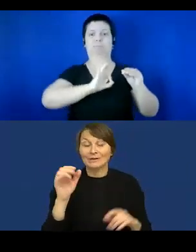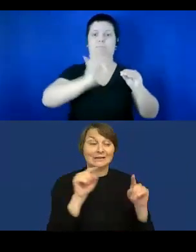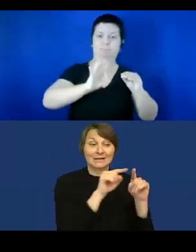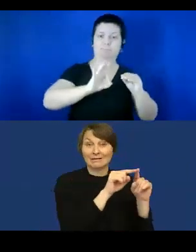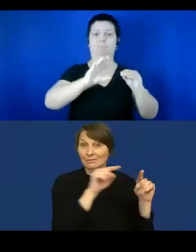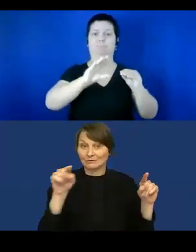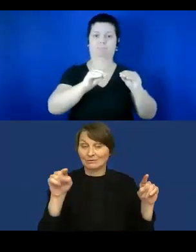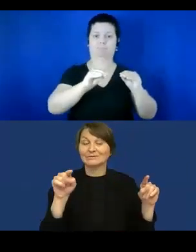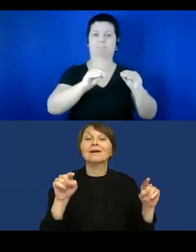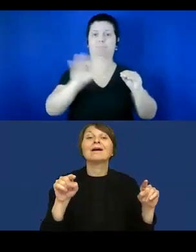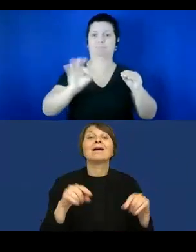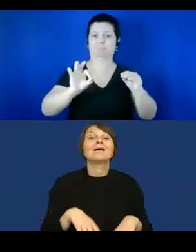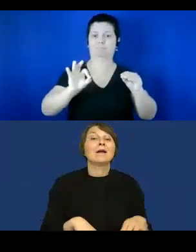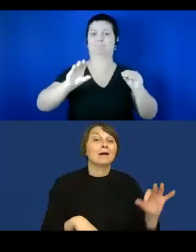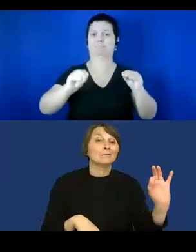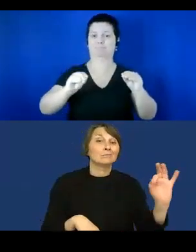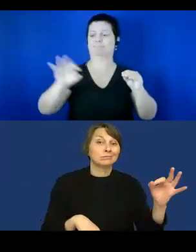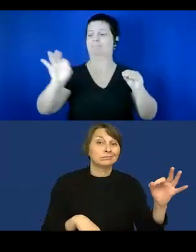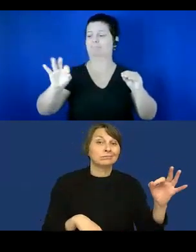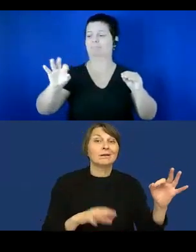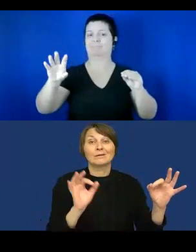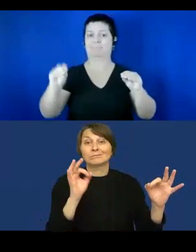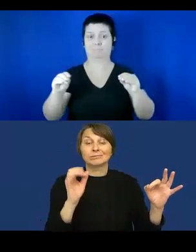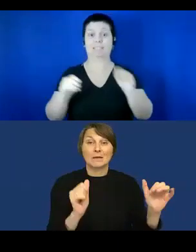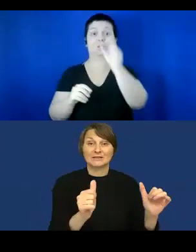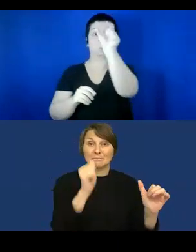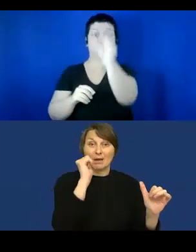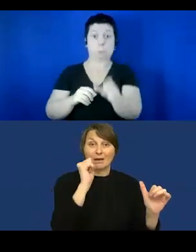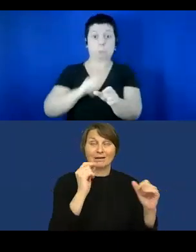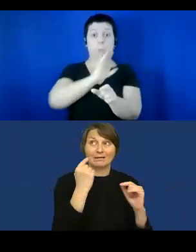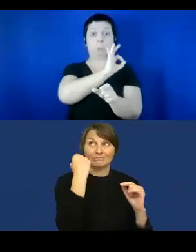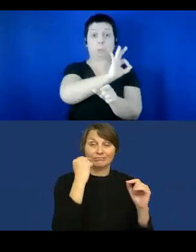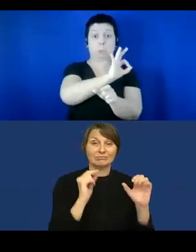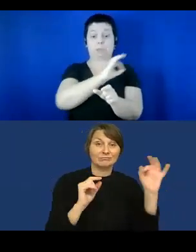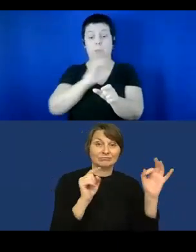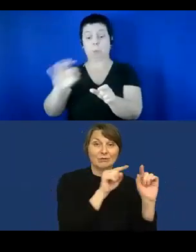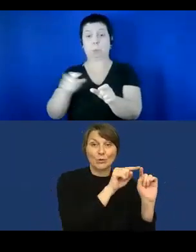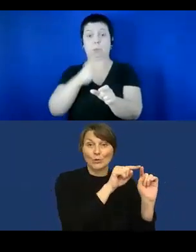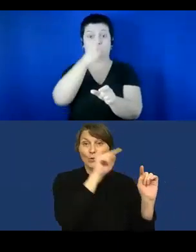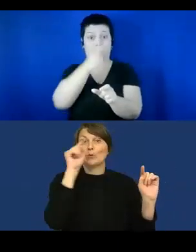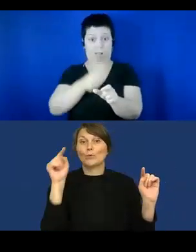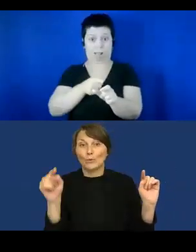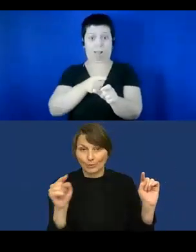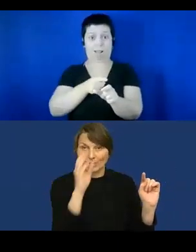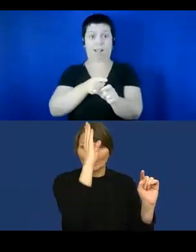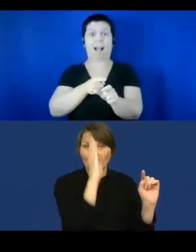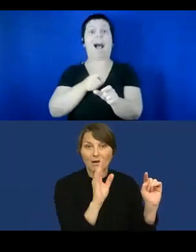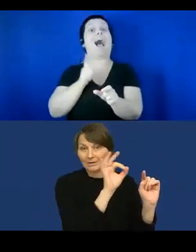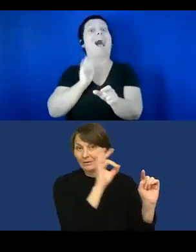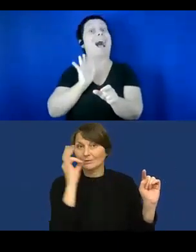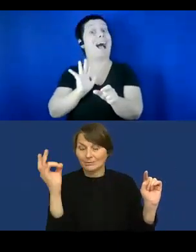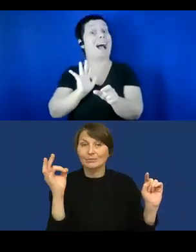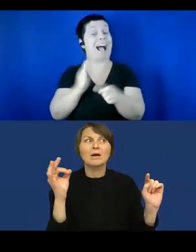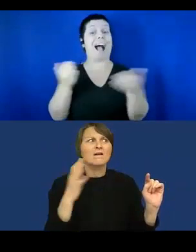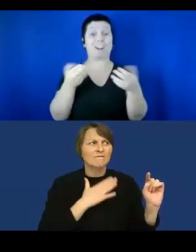and placed one vibration motor on the other side of the spine, so now we have a distance that crosses the spine, this was perceived much